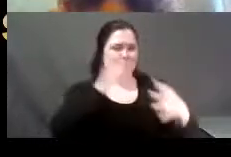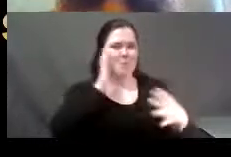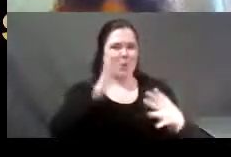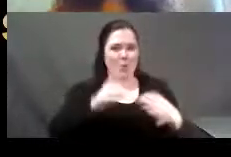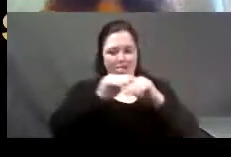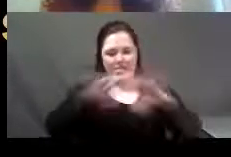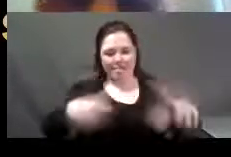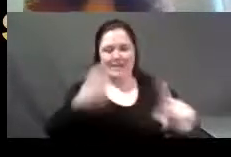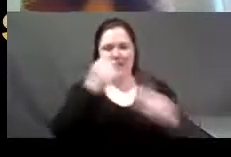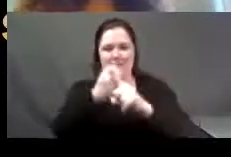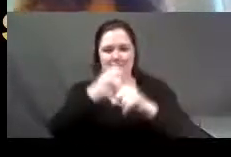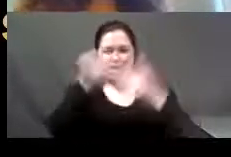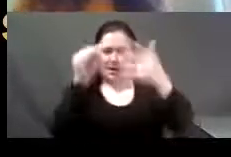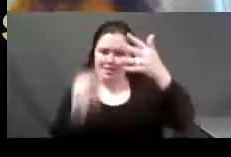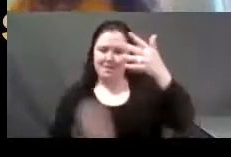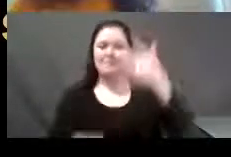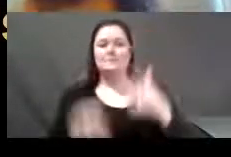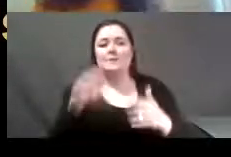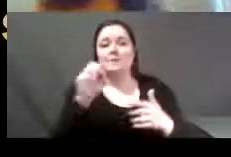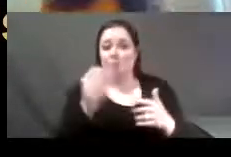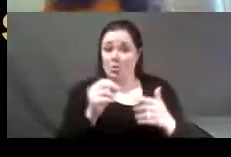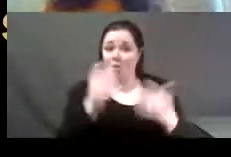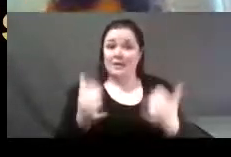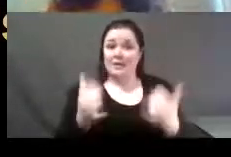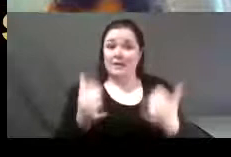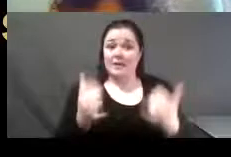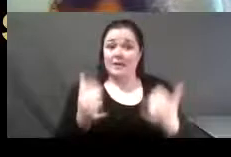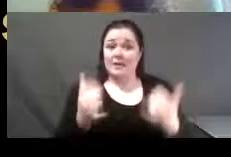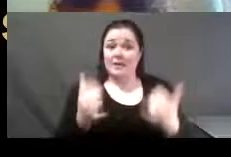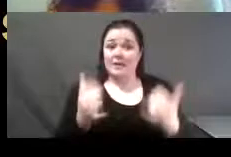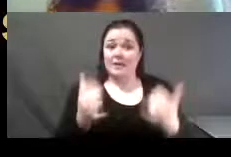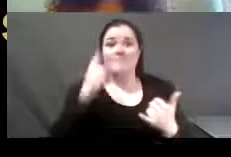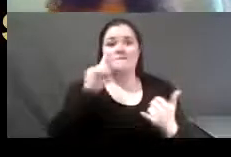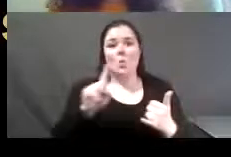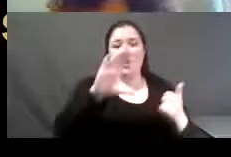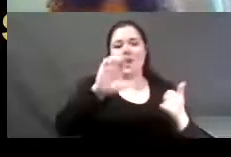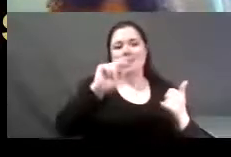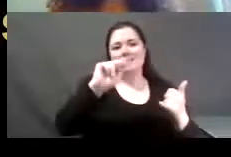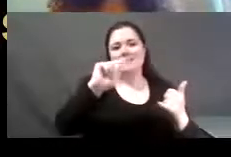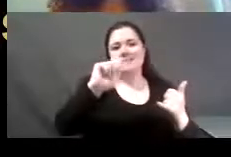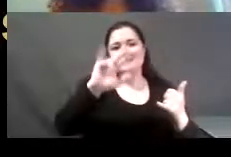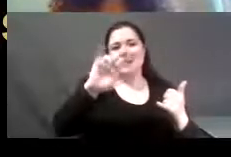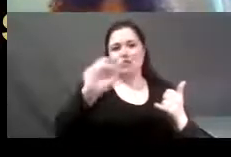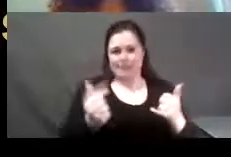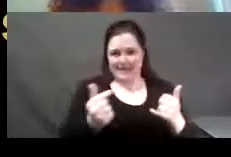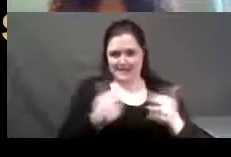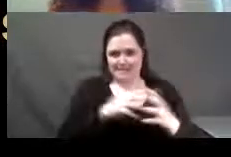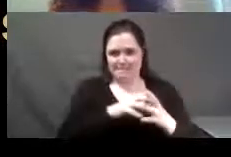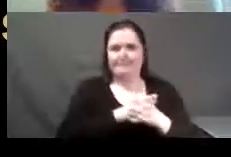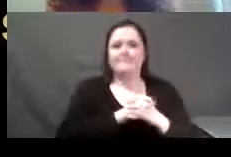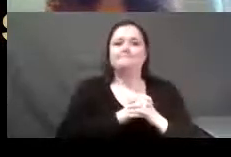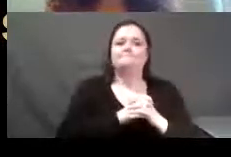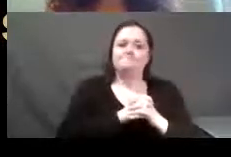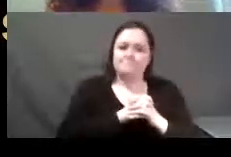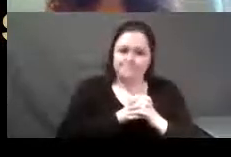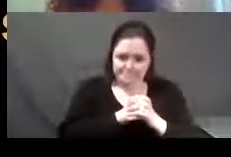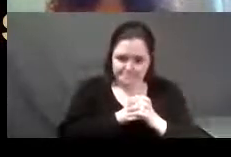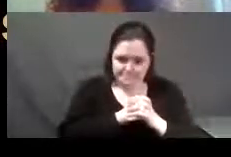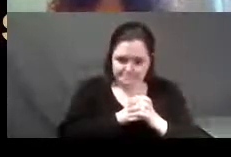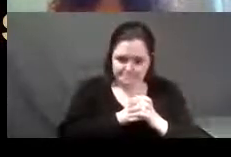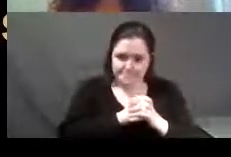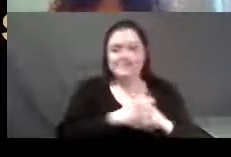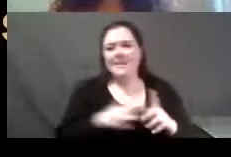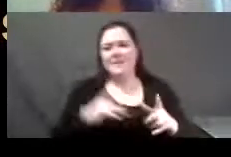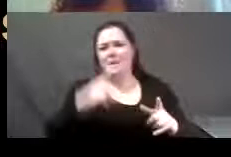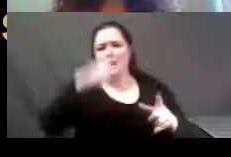So, going into centering Black disability freedom and accessibility, and at least what I conceptualize at